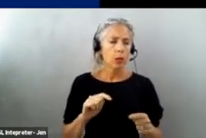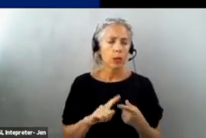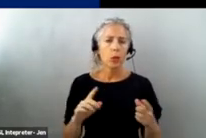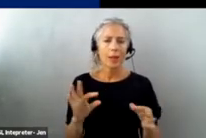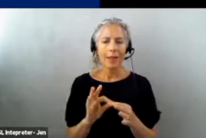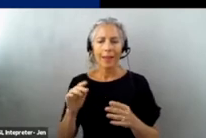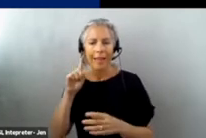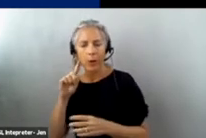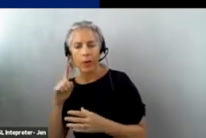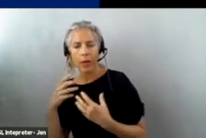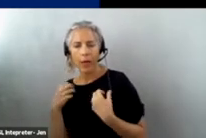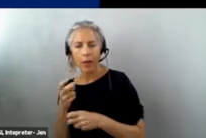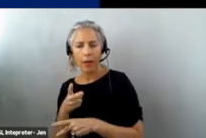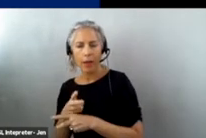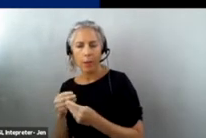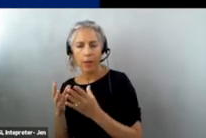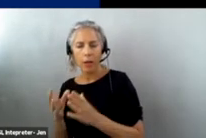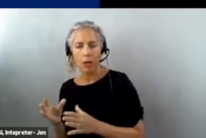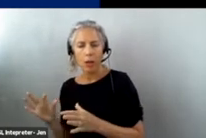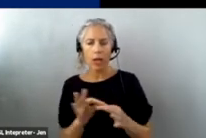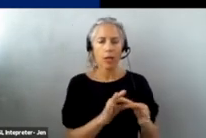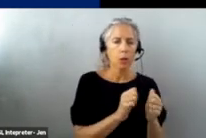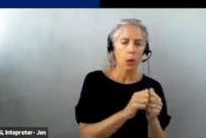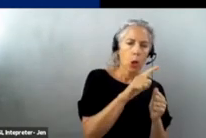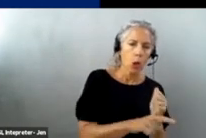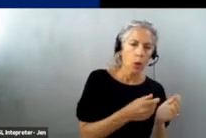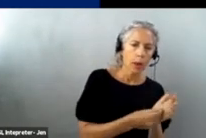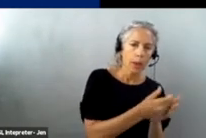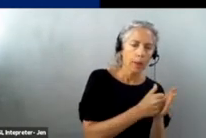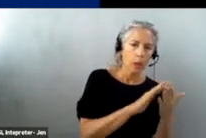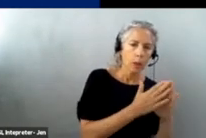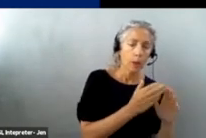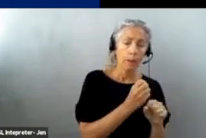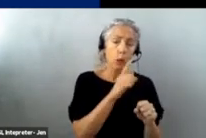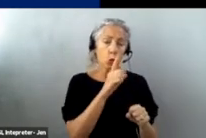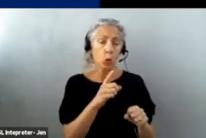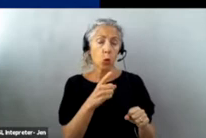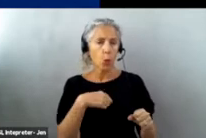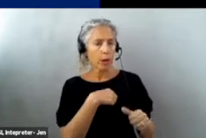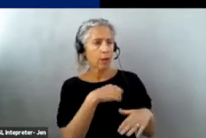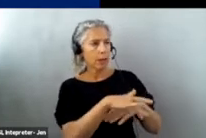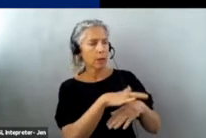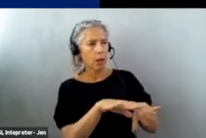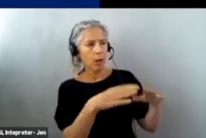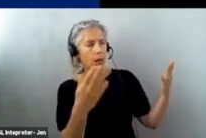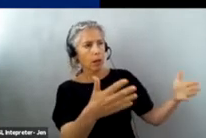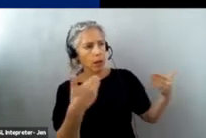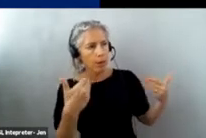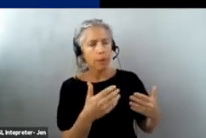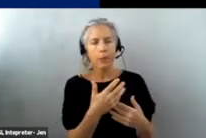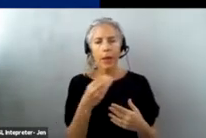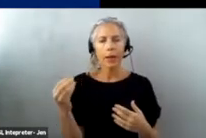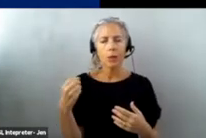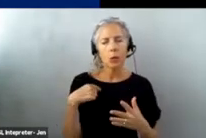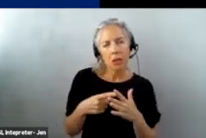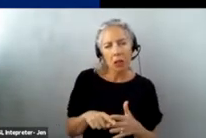providers with other lower income communities and making sure we're available and accessible ourselves. And that we've started to